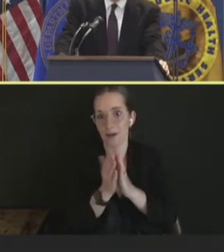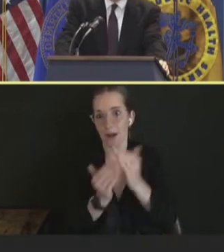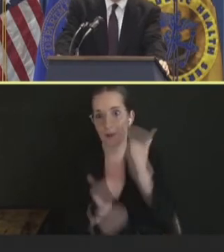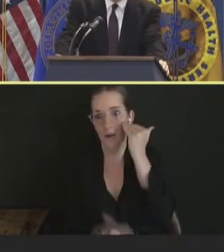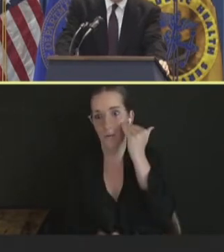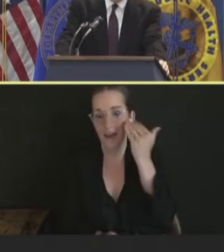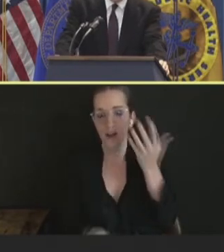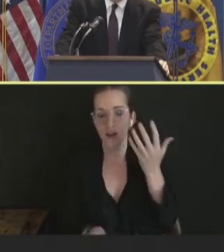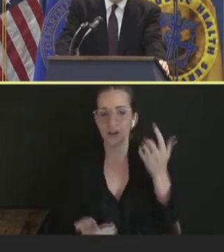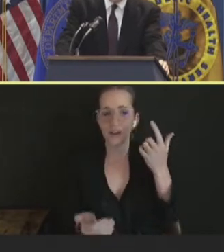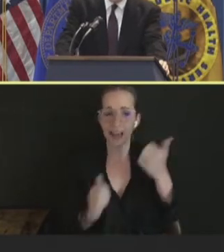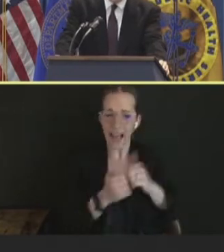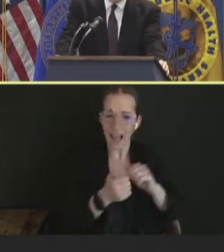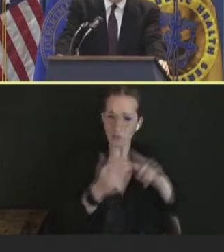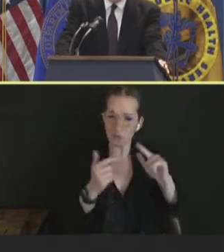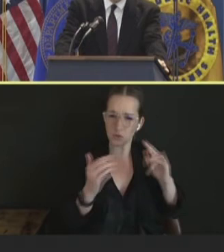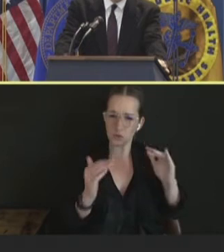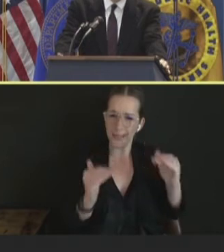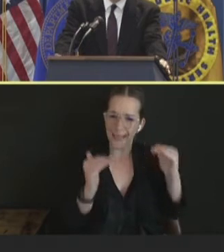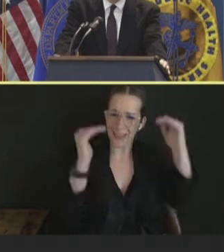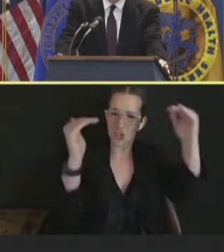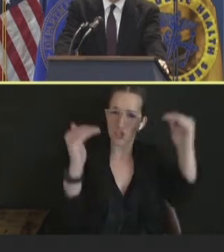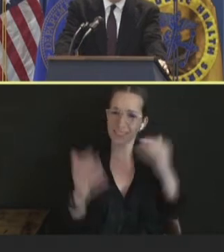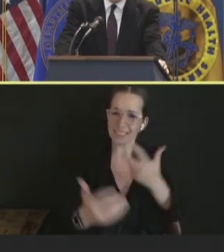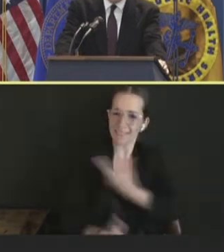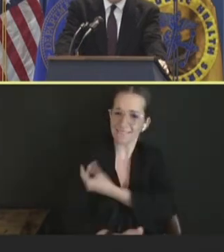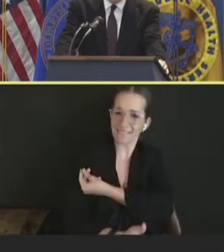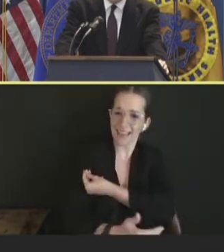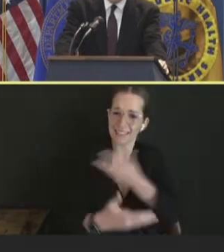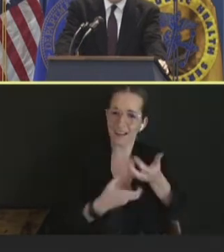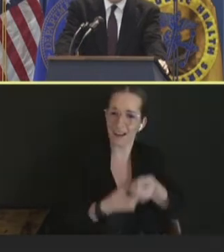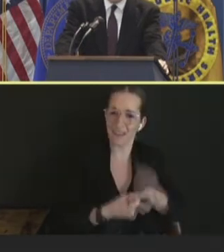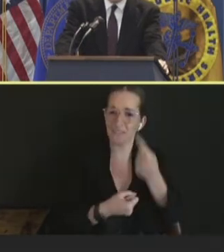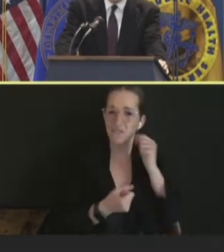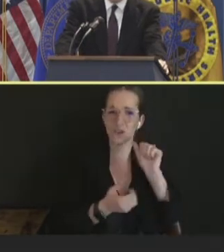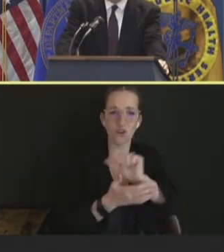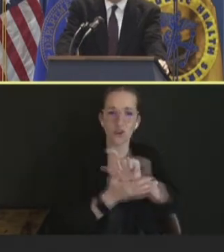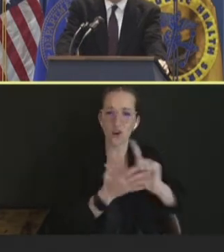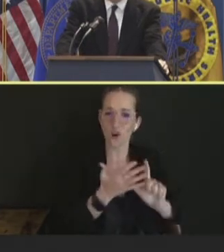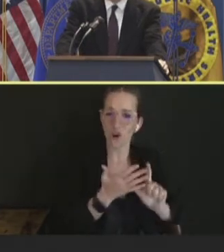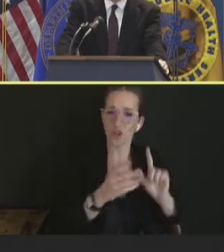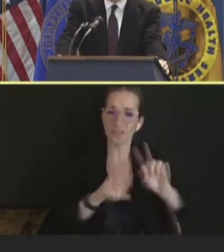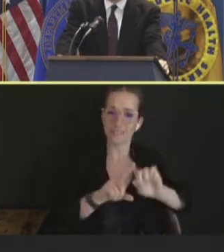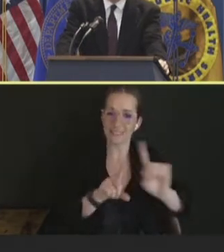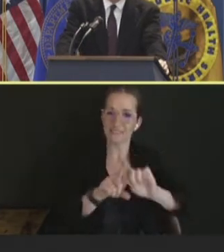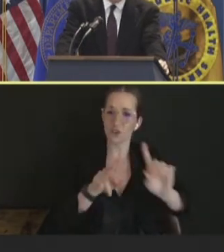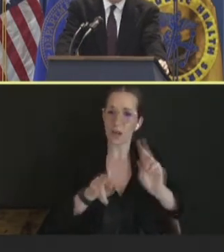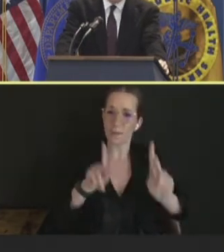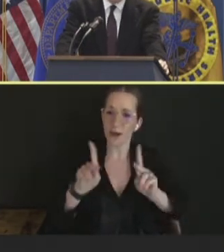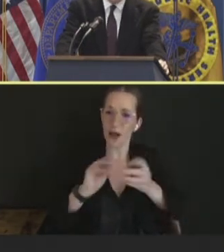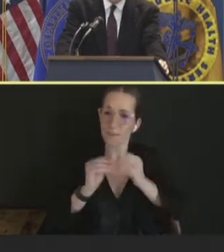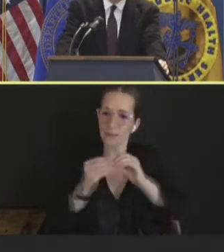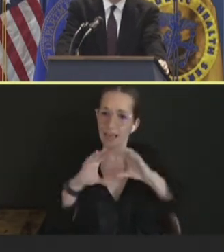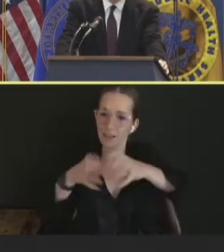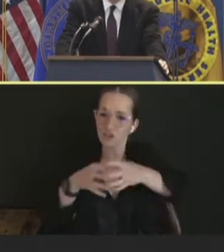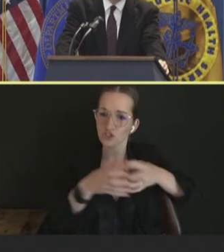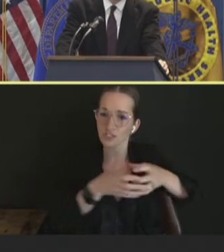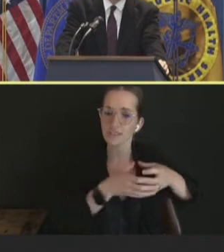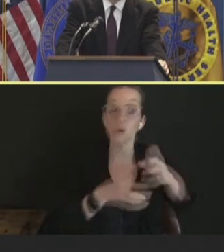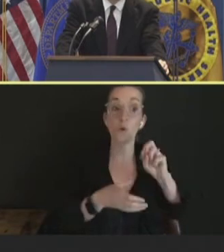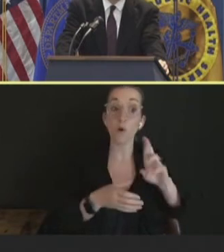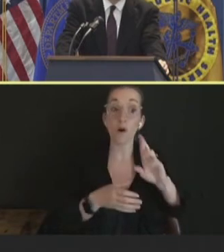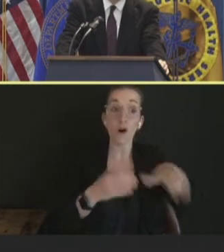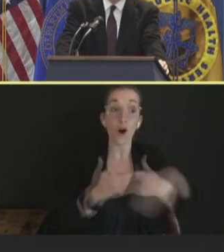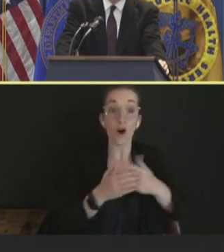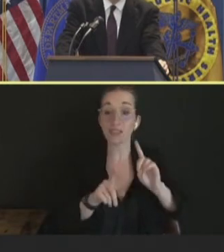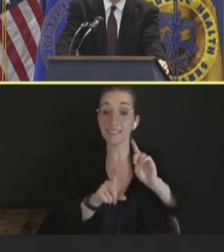for increasing vaccine confidence in all different populations or for all different vaccines. More